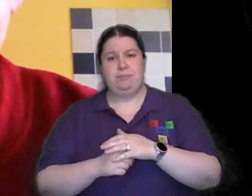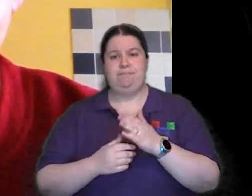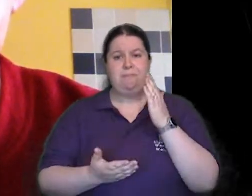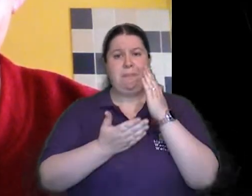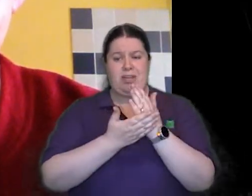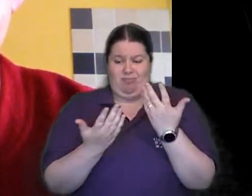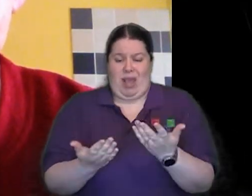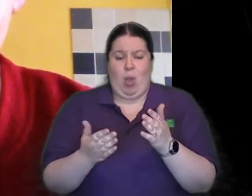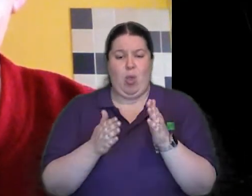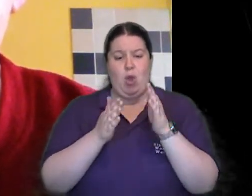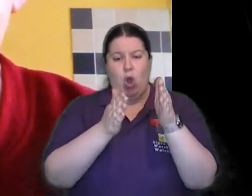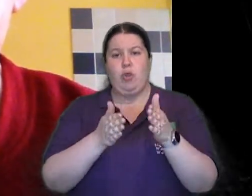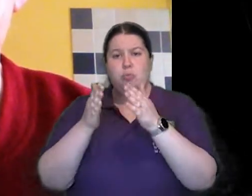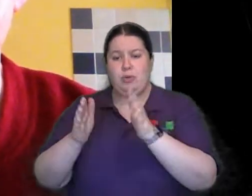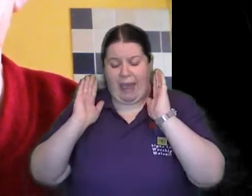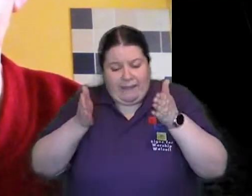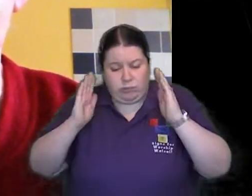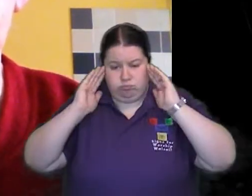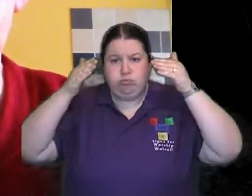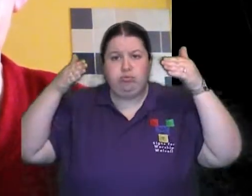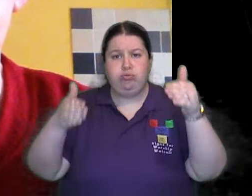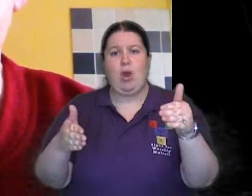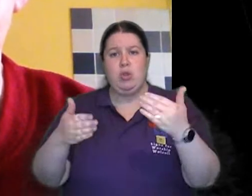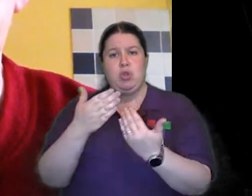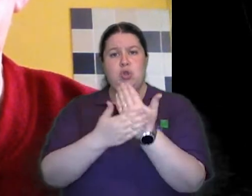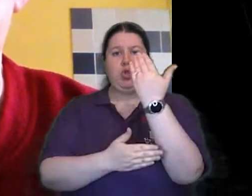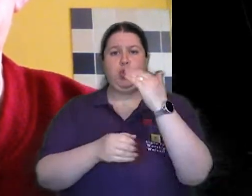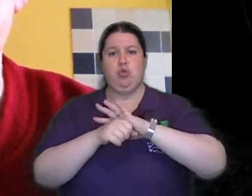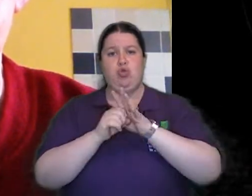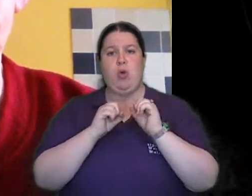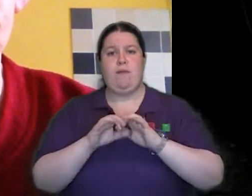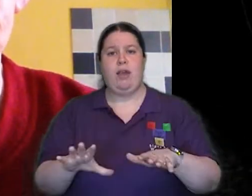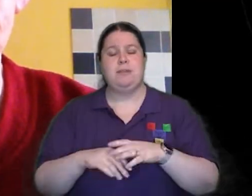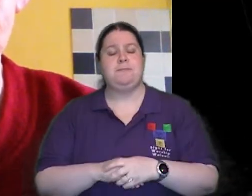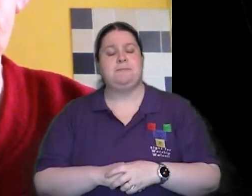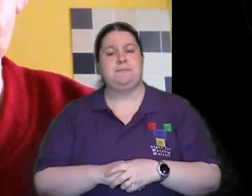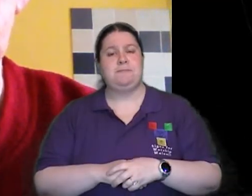if hospitals are concentrating on COVID-19 to the detriment of other conditions.